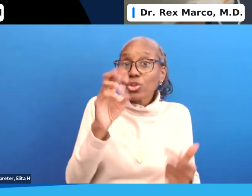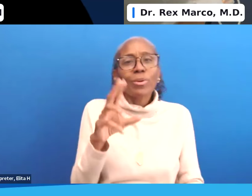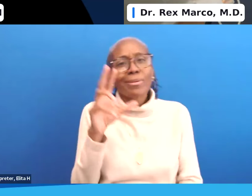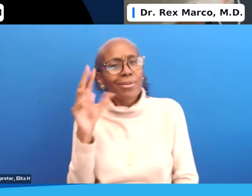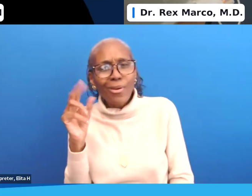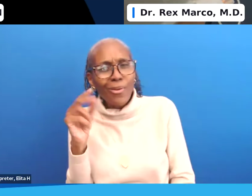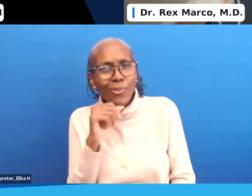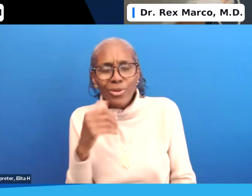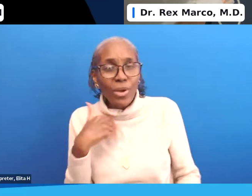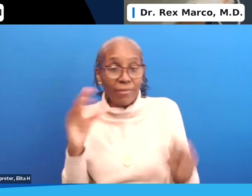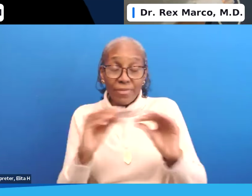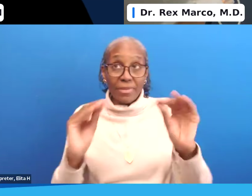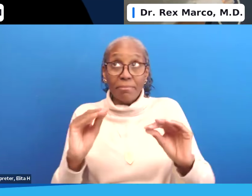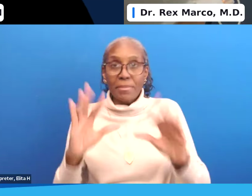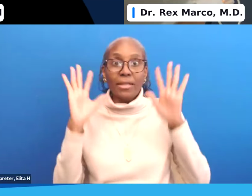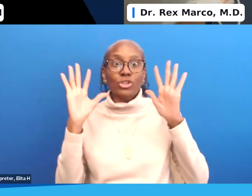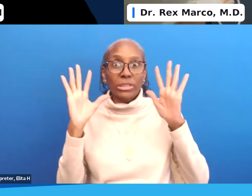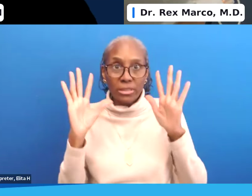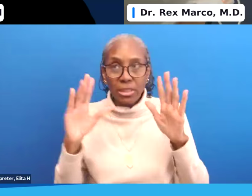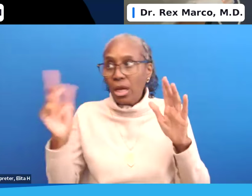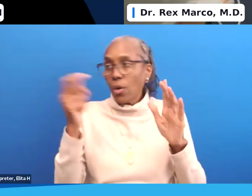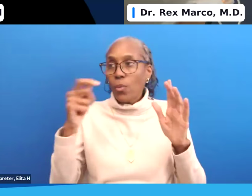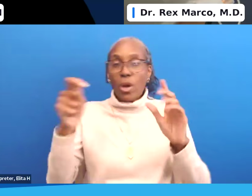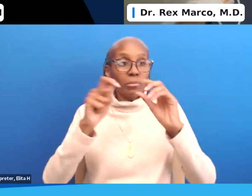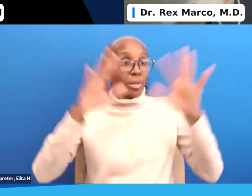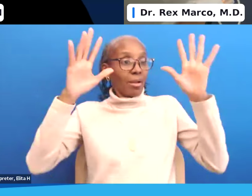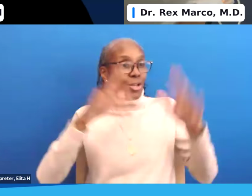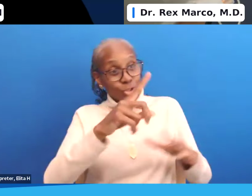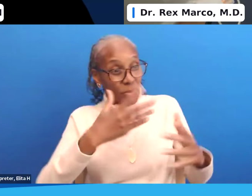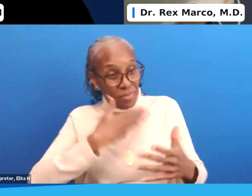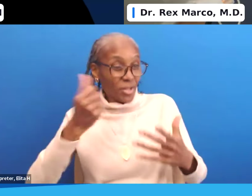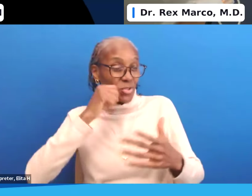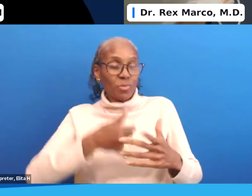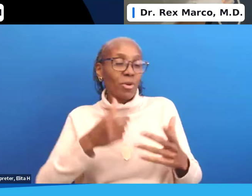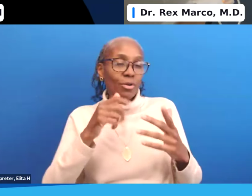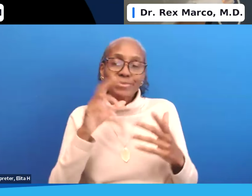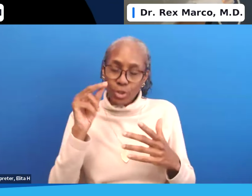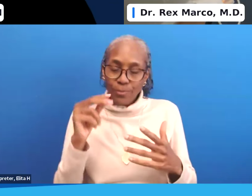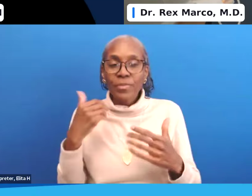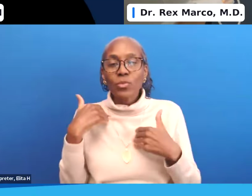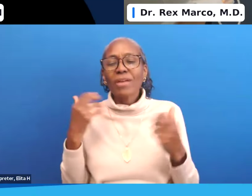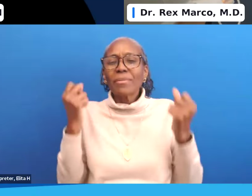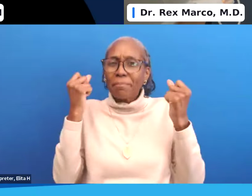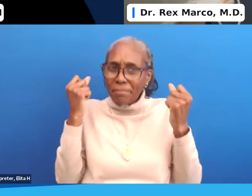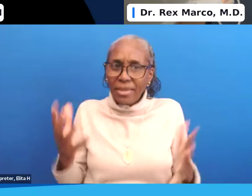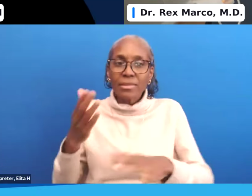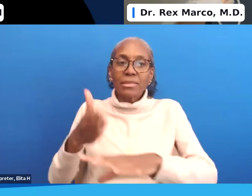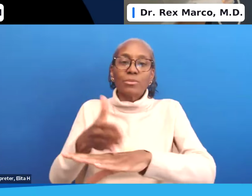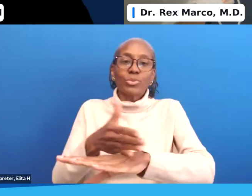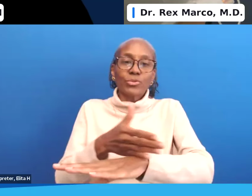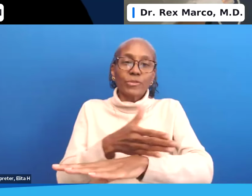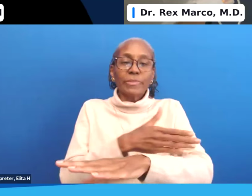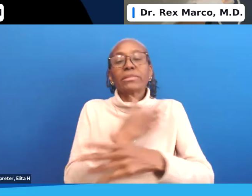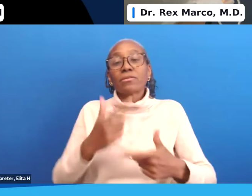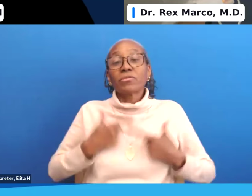the magical wand waving, oh, you're going to be all better tomorrow cure, but we have a lot of improvements to make